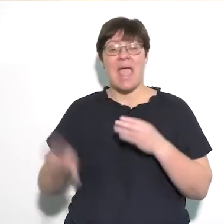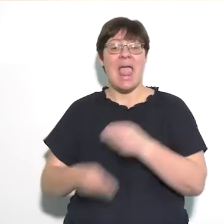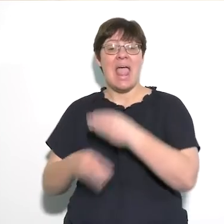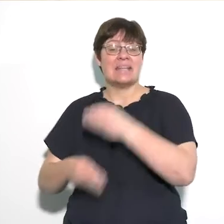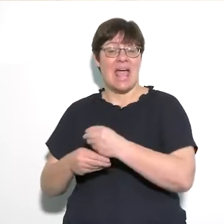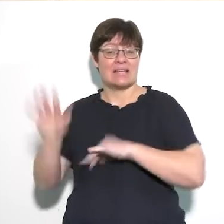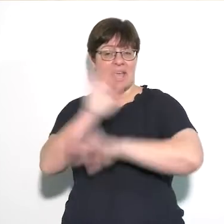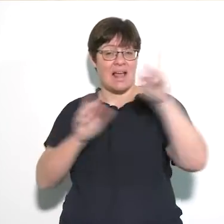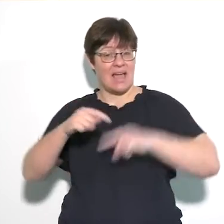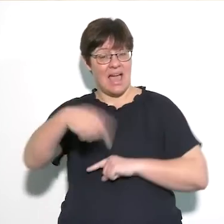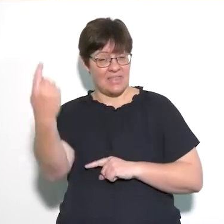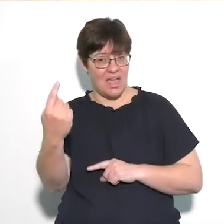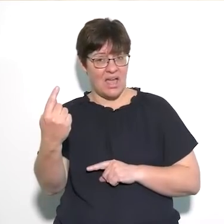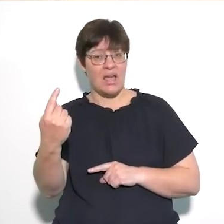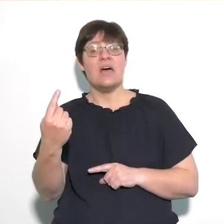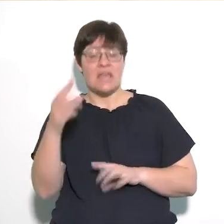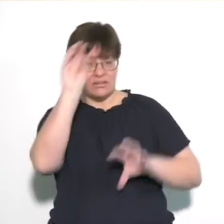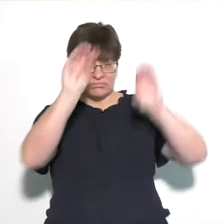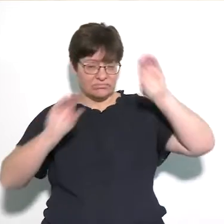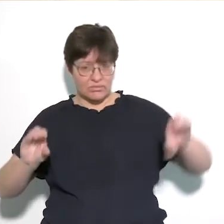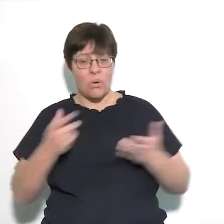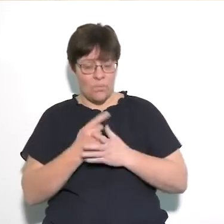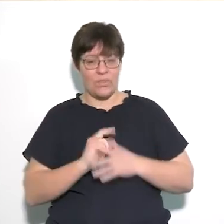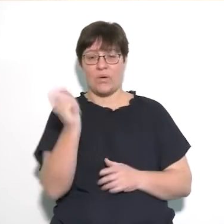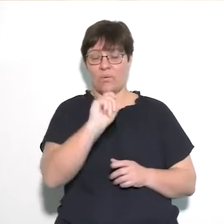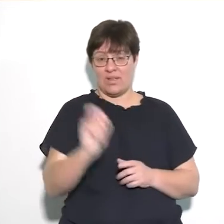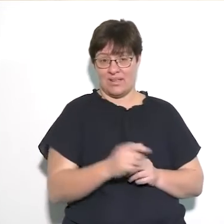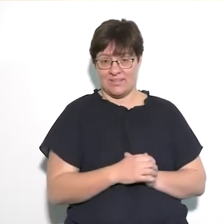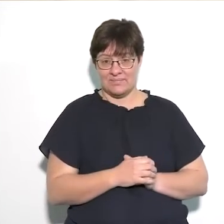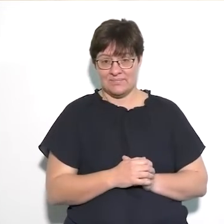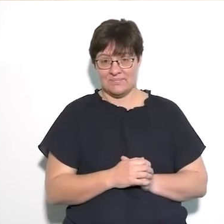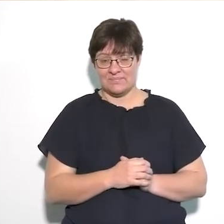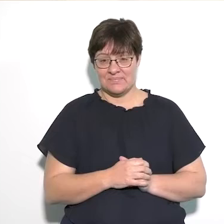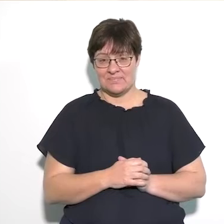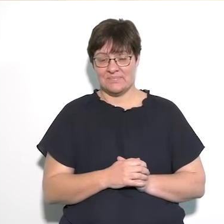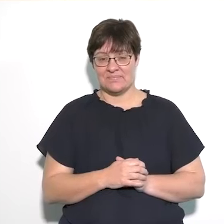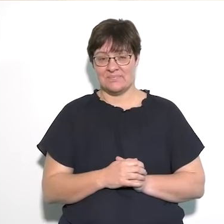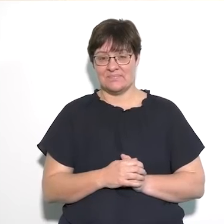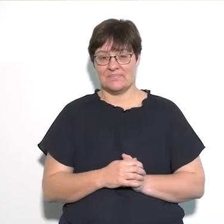add some other colors, and decorate it with the cookies.